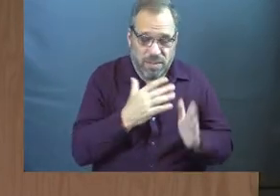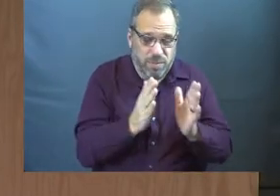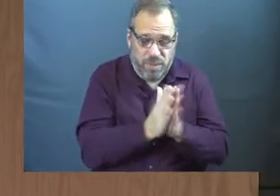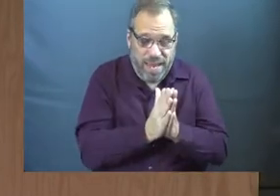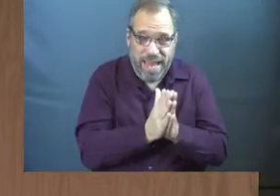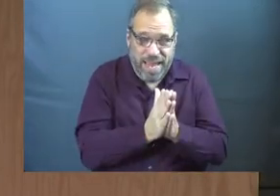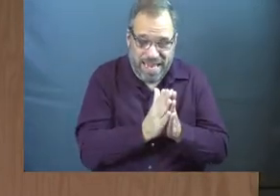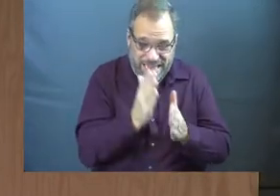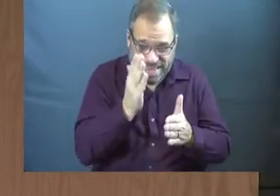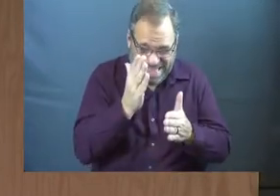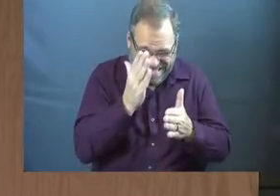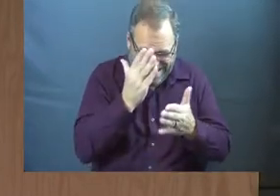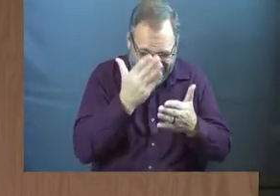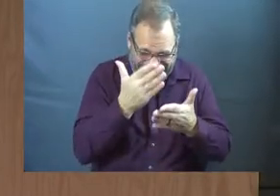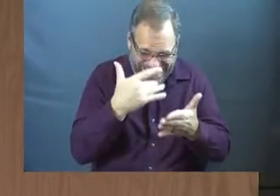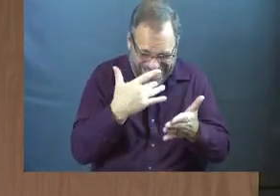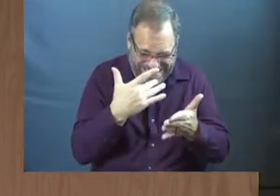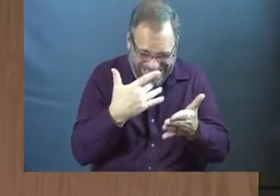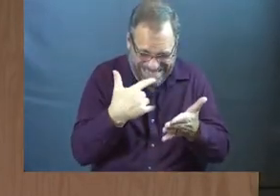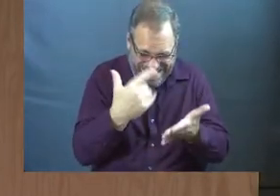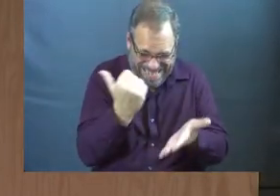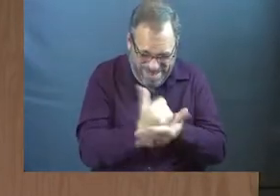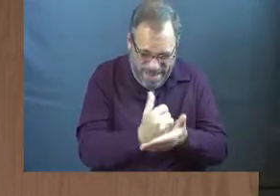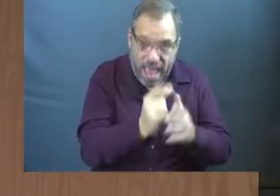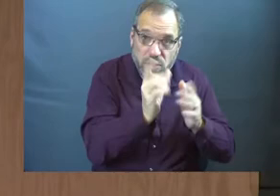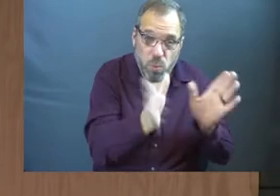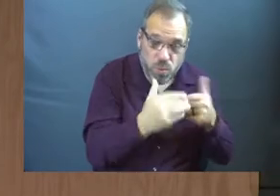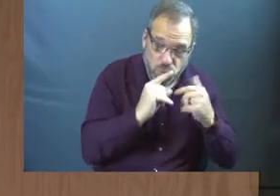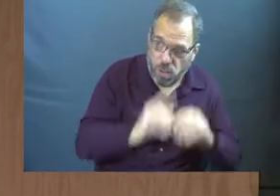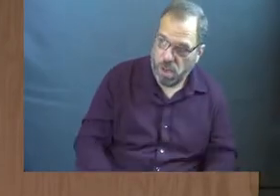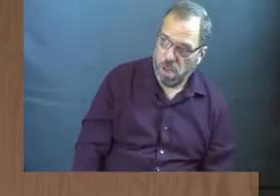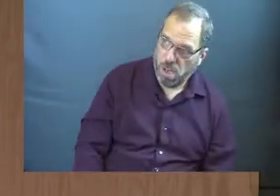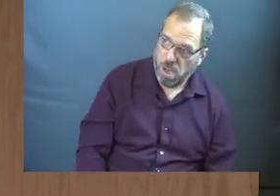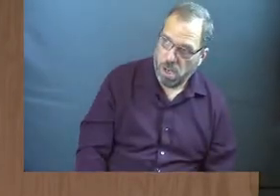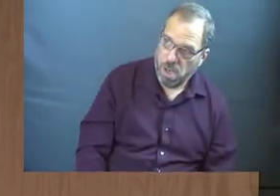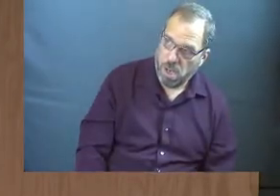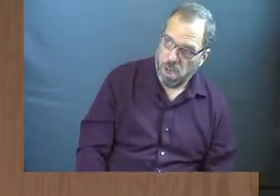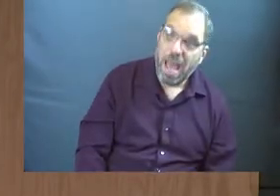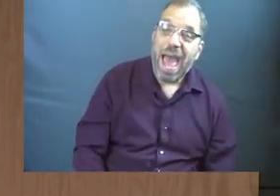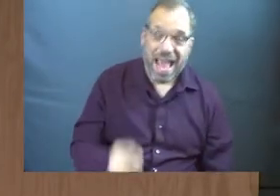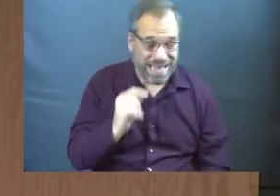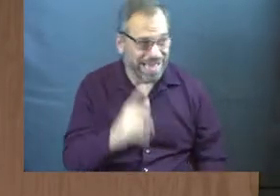pray, and I get to the end of the prayer, and I say amen, and the room goes quiet. And I open up my